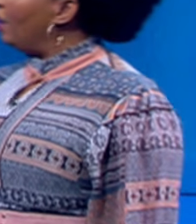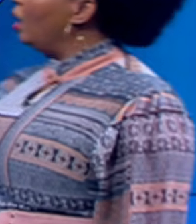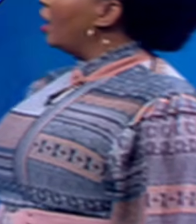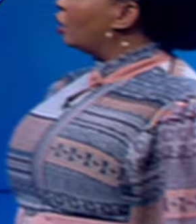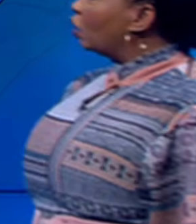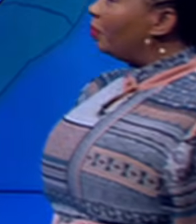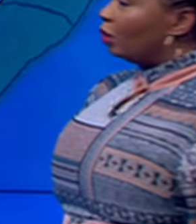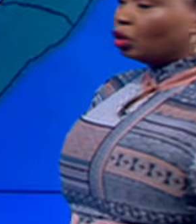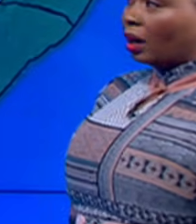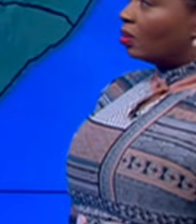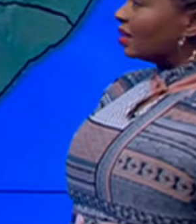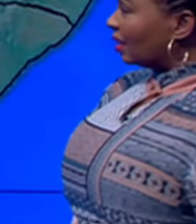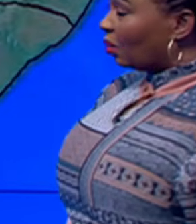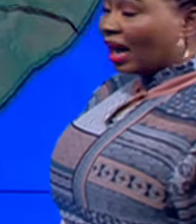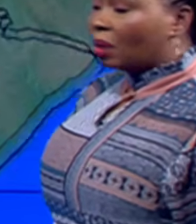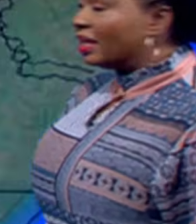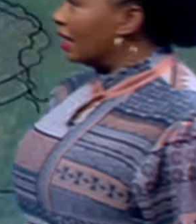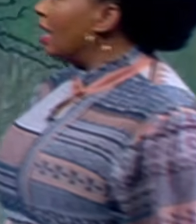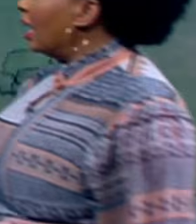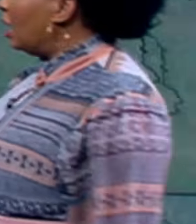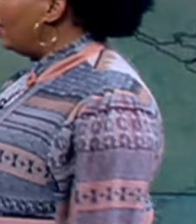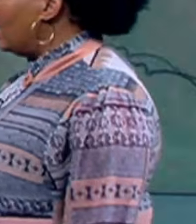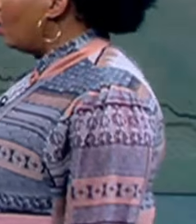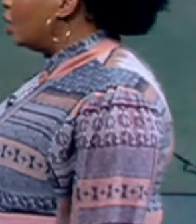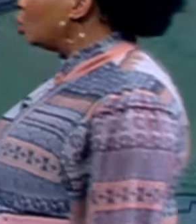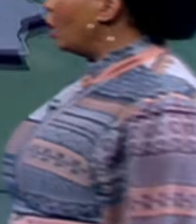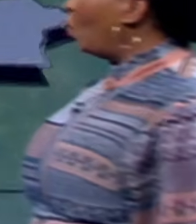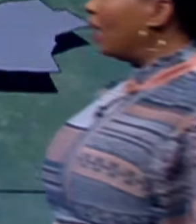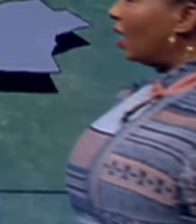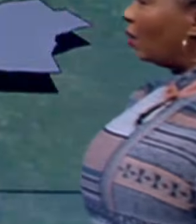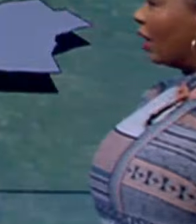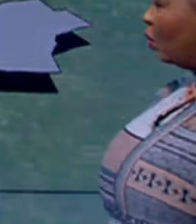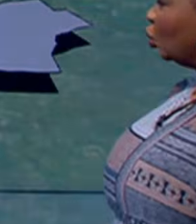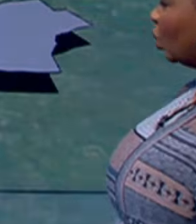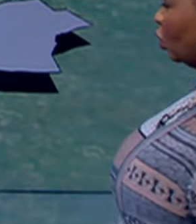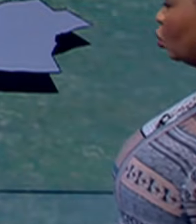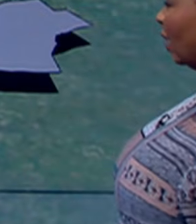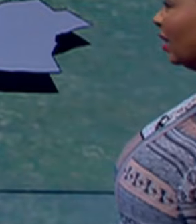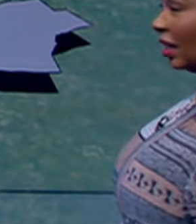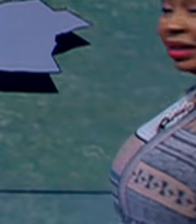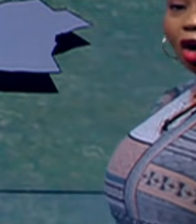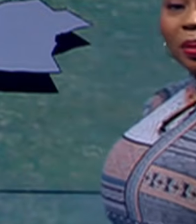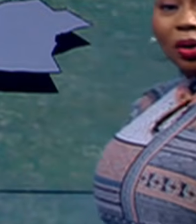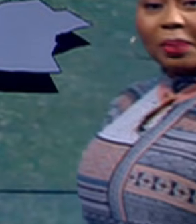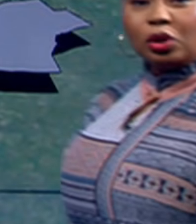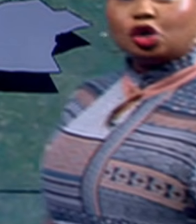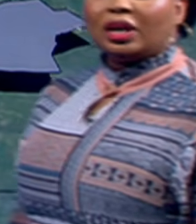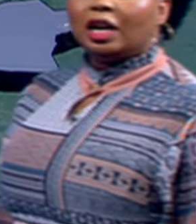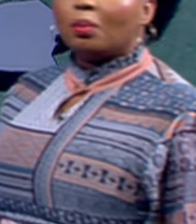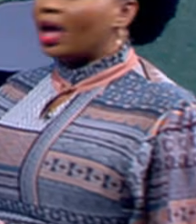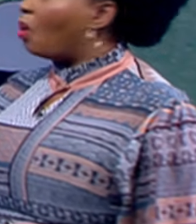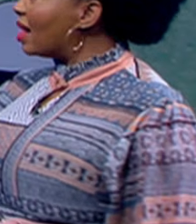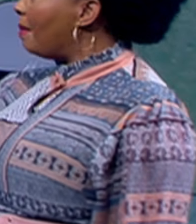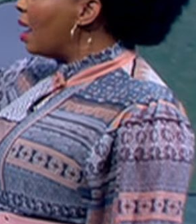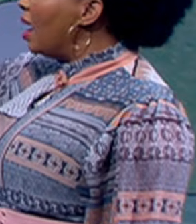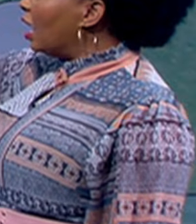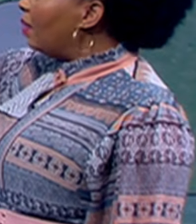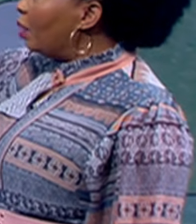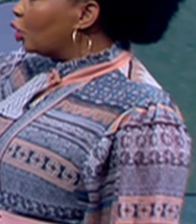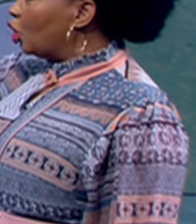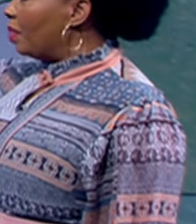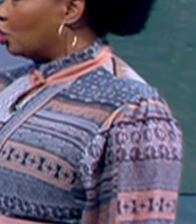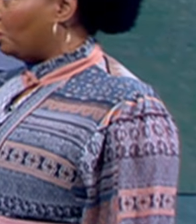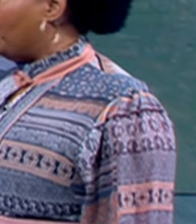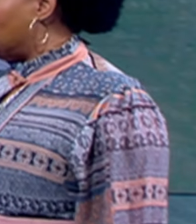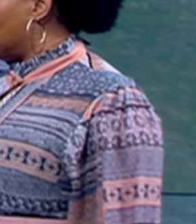ka tlhokomelo re tšwela pele jwale go sasa go la Gauteng ge re lebelela gona jwale go bonagala go tla be go ntšwele go tšwele letšatši eupša go tla be go ntše go ne le moya o hlabang re